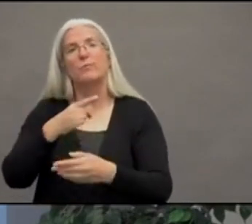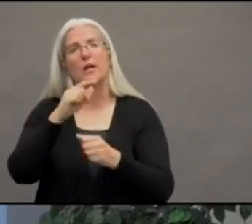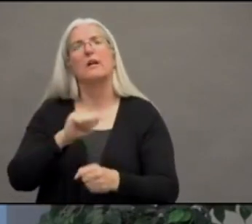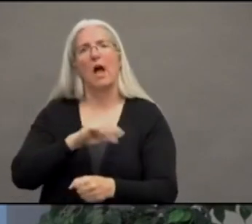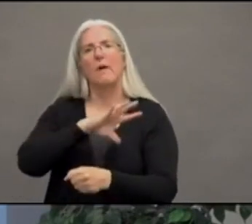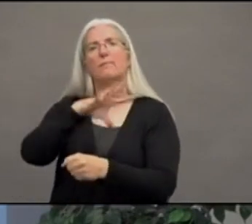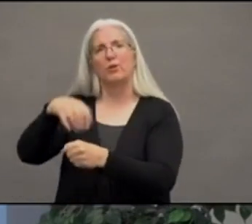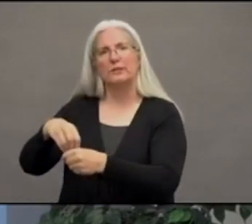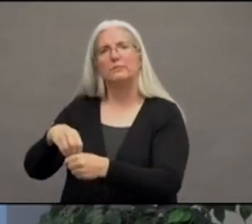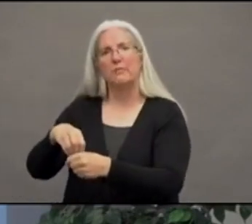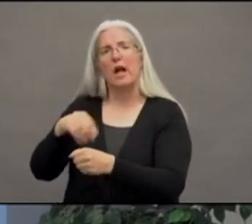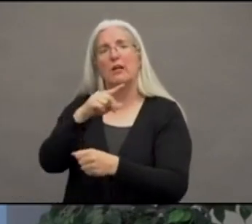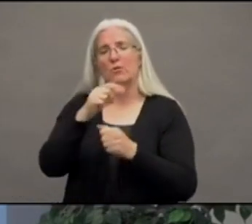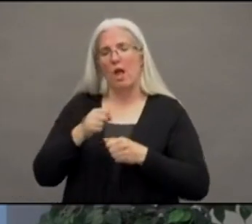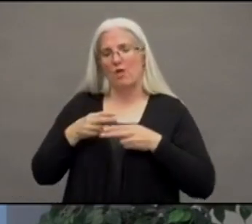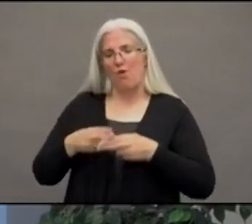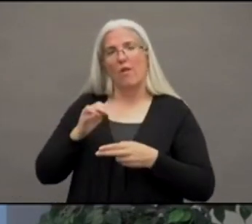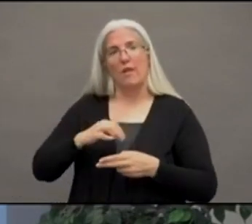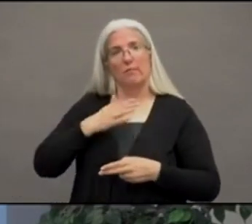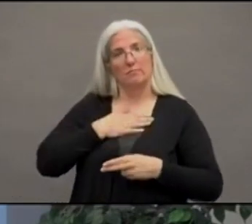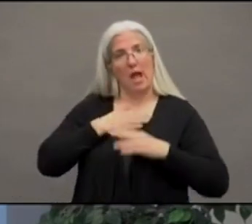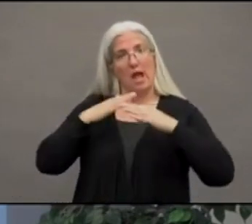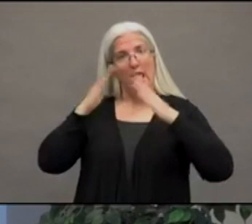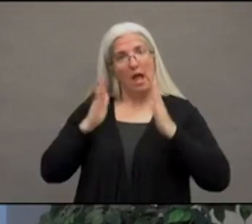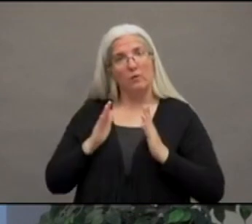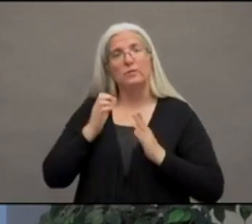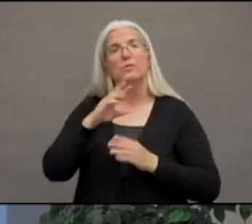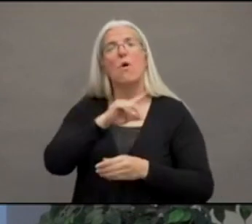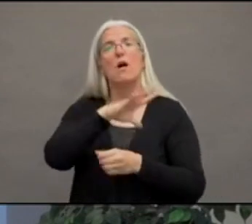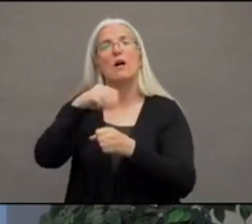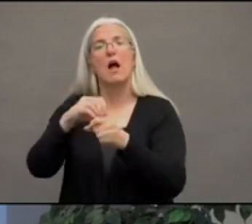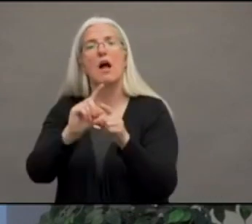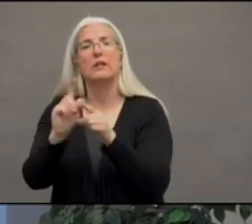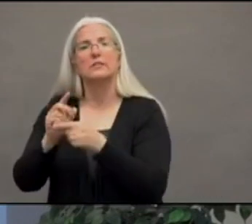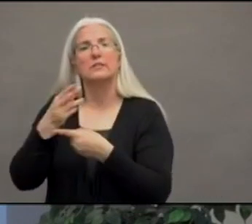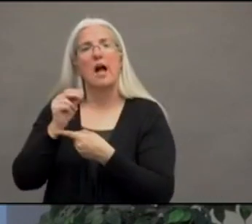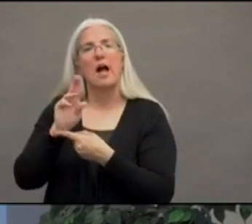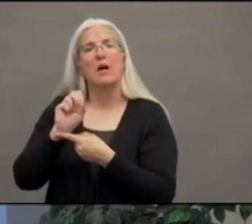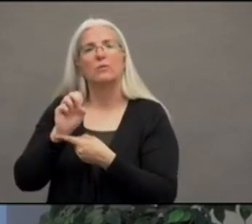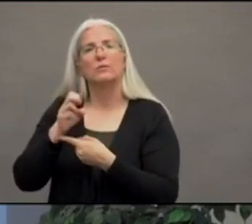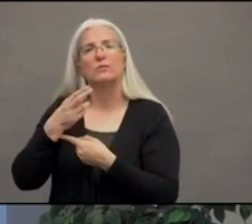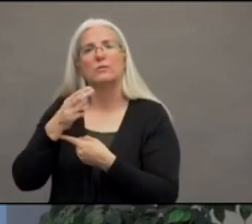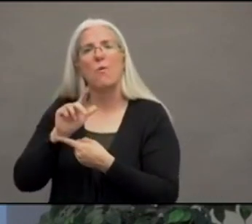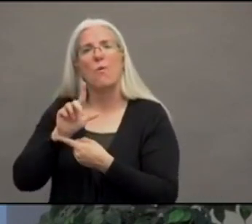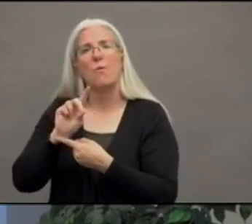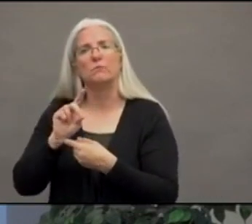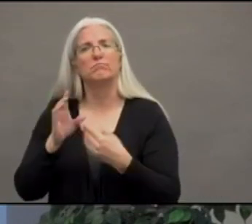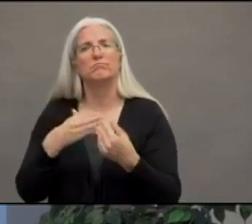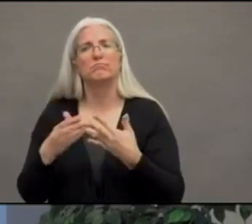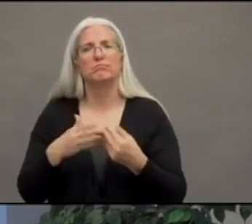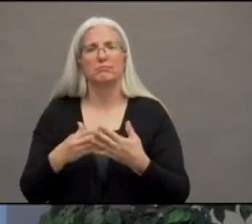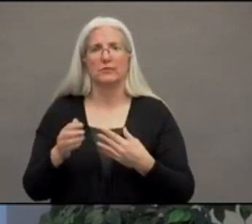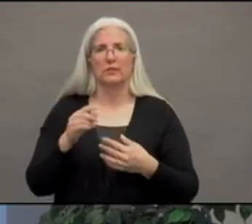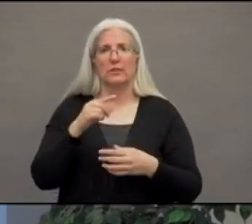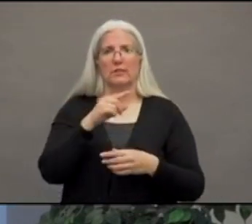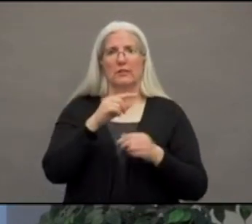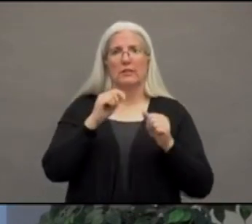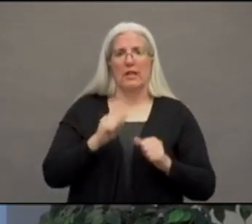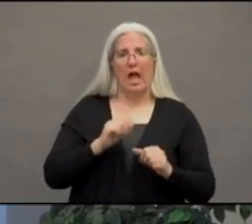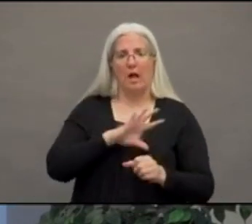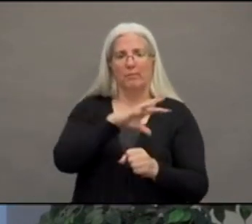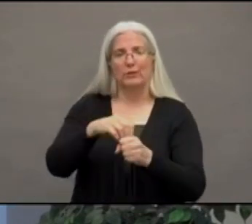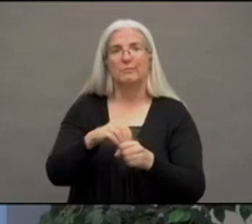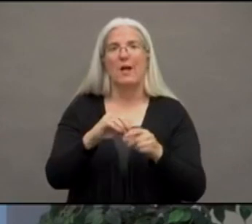household how you wish to complete the census. You can do it as a household, or you can do it